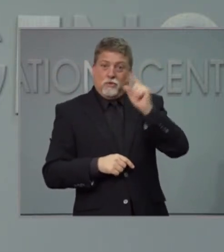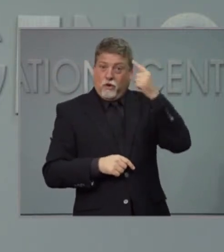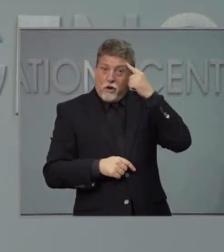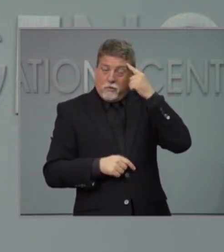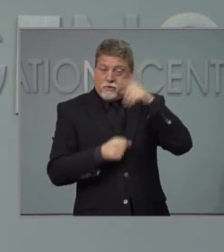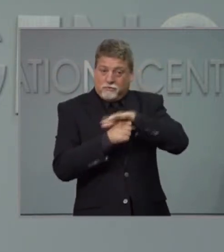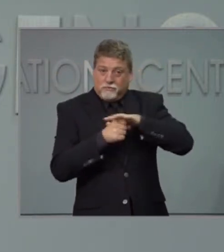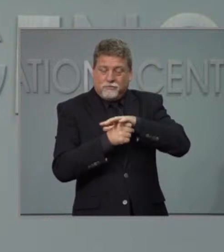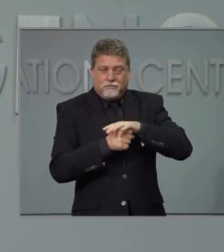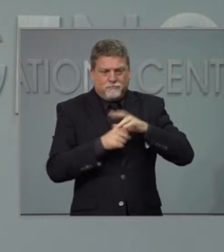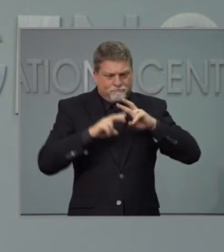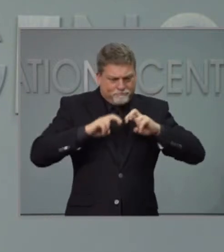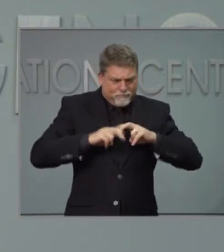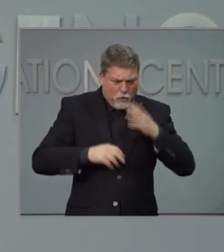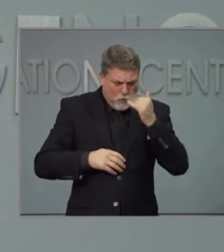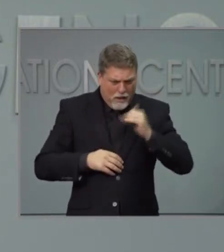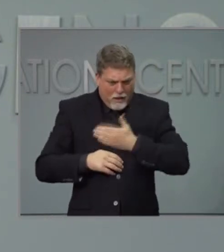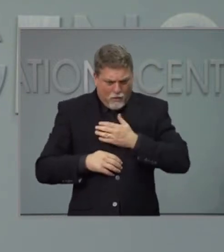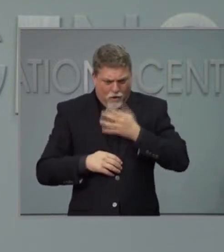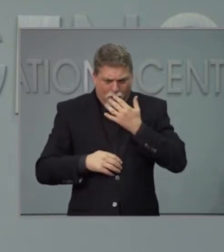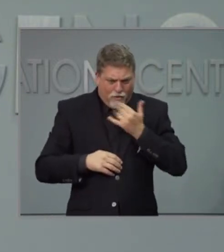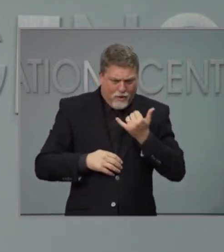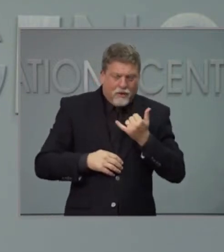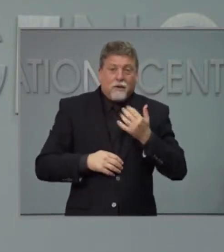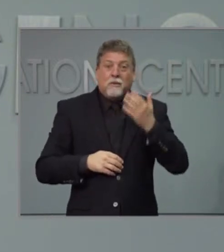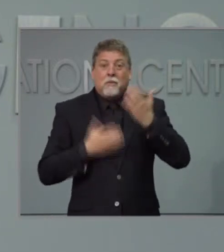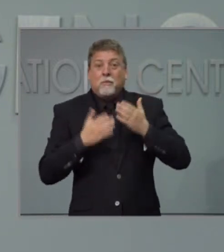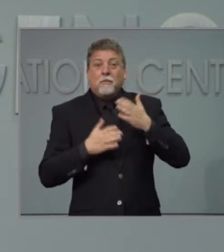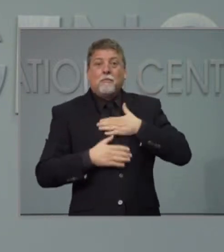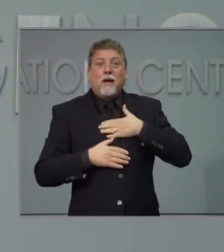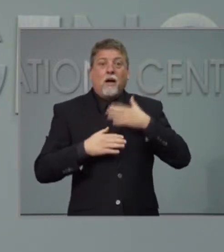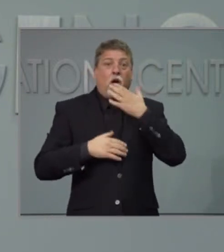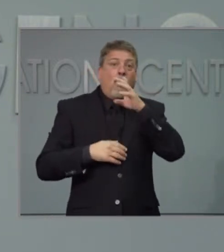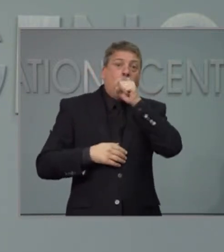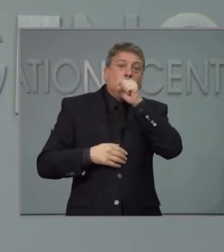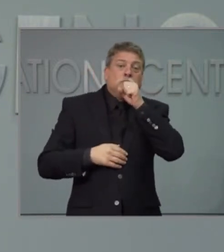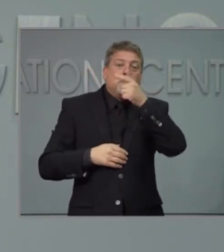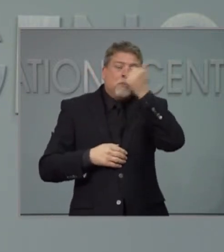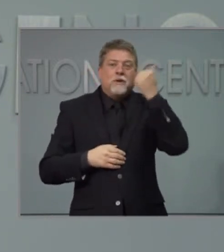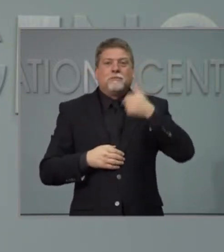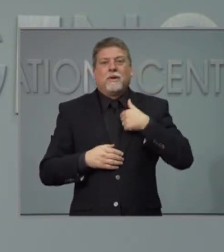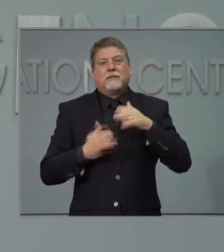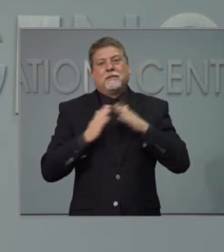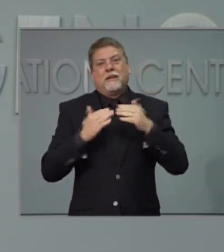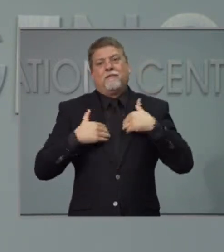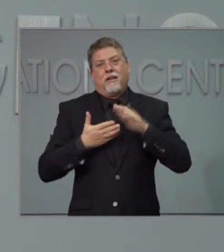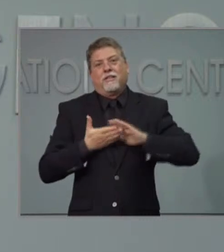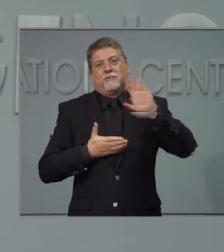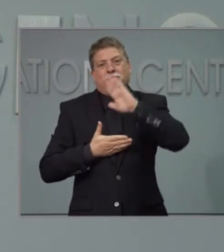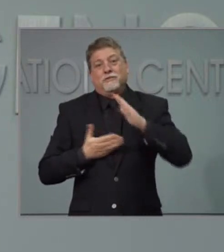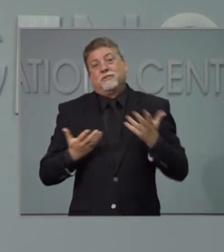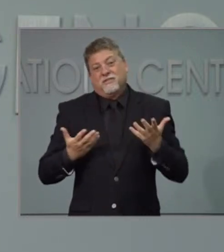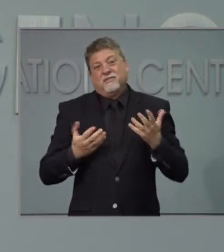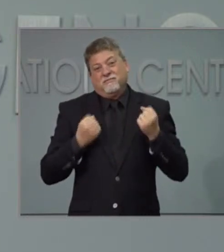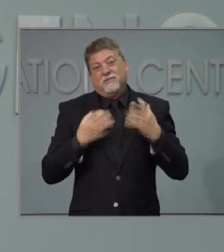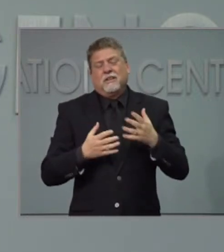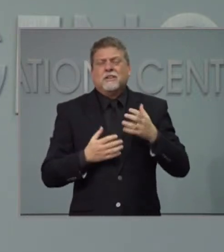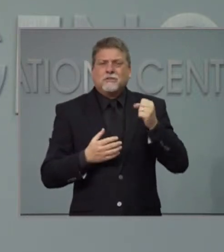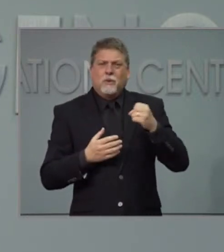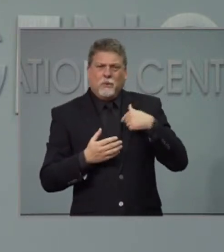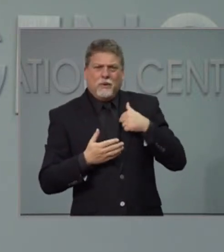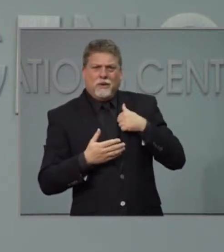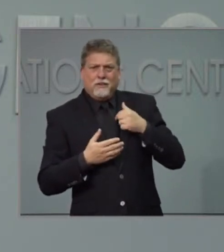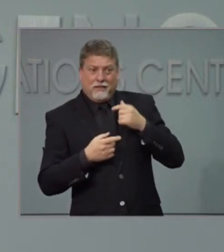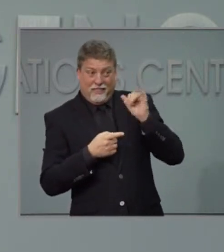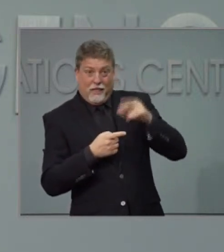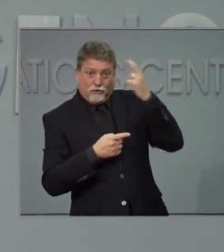are a college town, others aren't, and so figuring out what might make sense for them as they go forward, we'd be happy to work with them